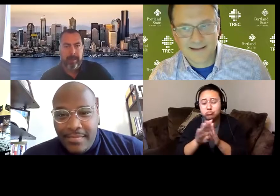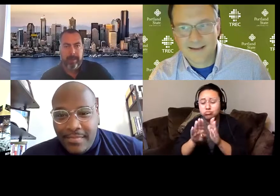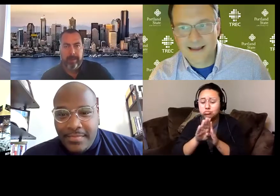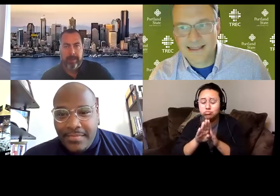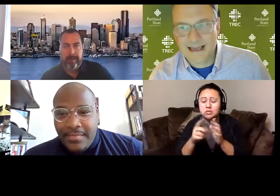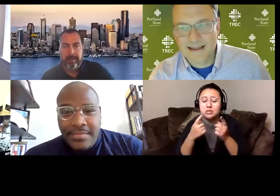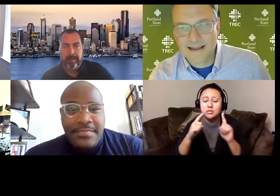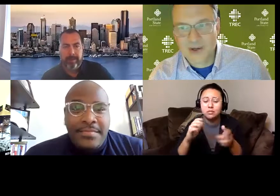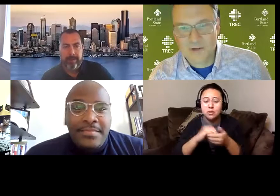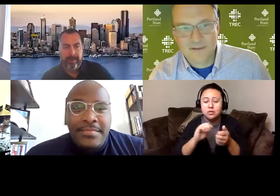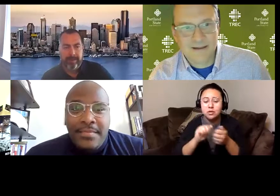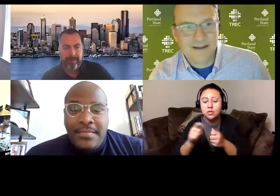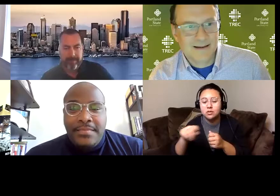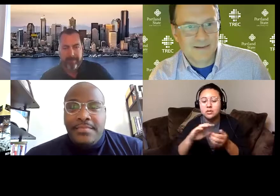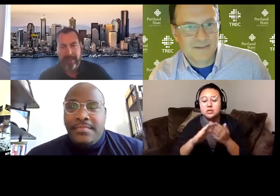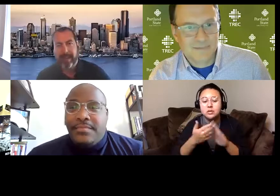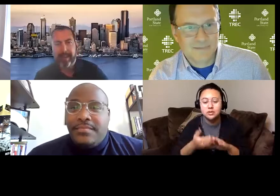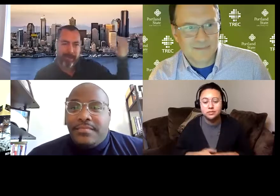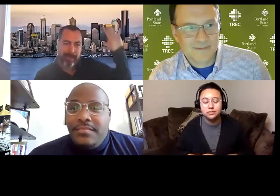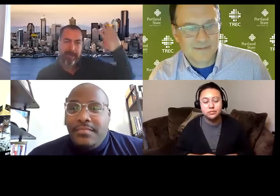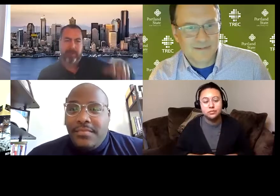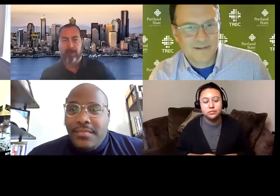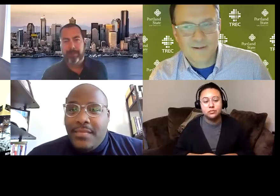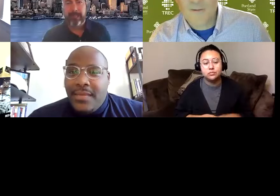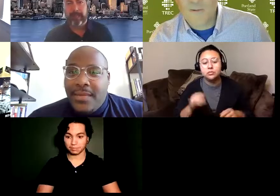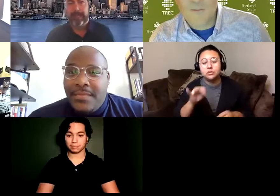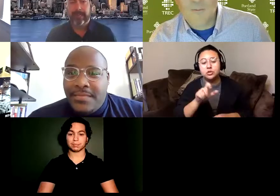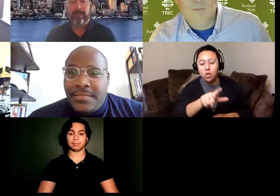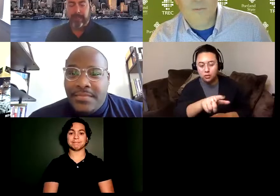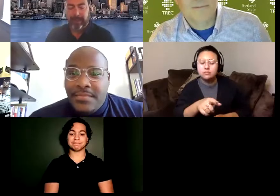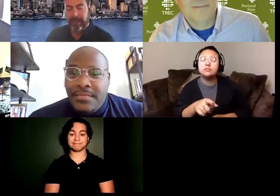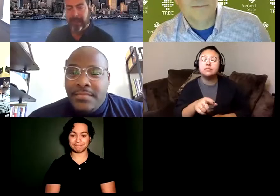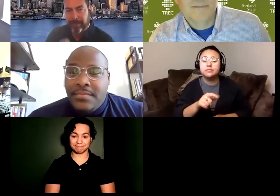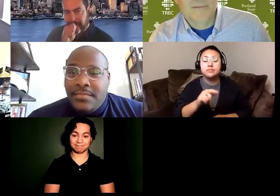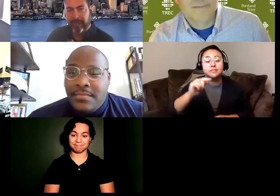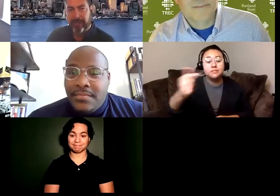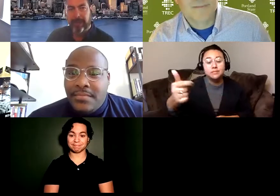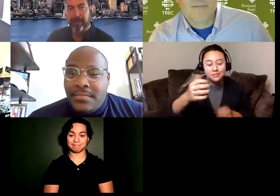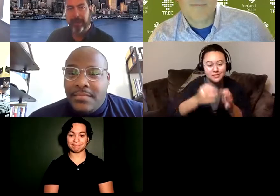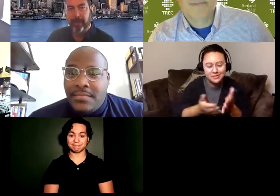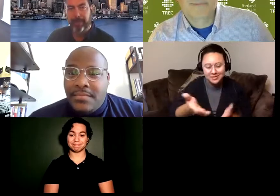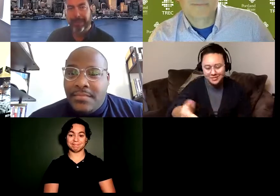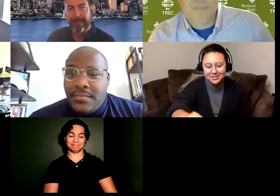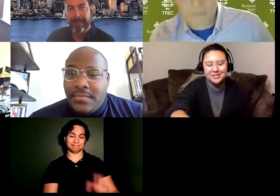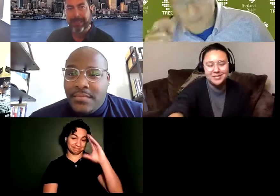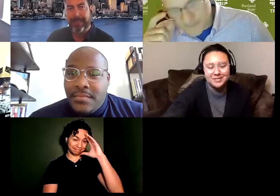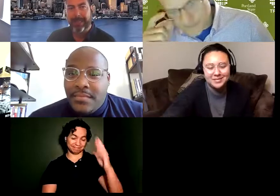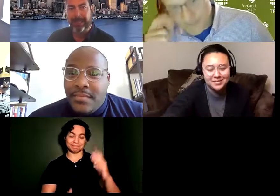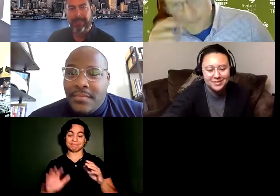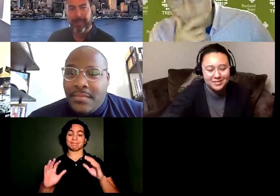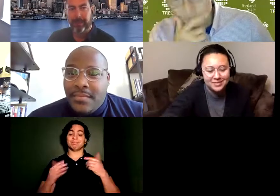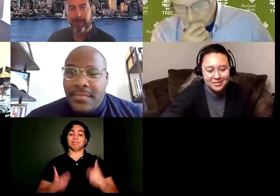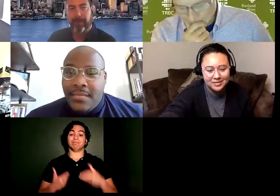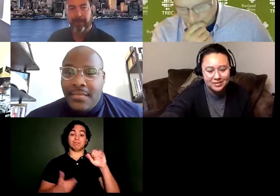Great. Thanks, Lee. And then Joel. Yeah, hi everybody, I'm Joel Miller. I am the shared micromobility lead